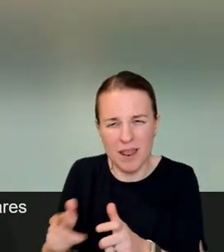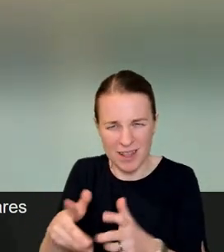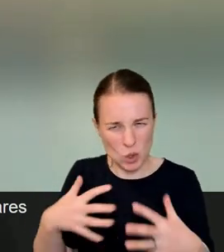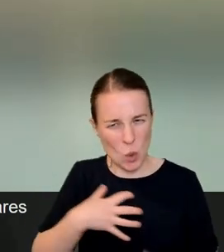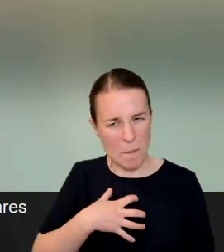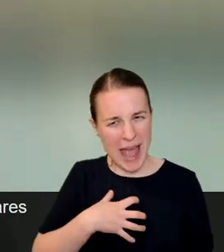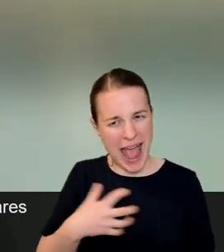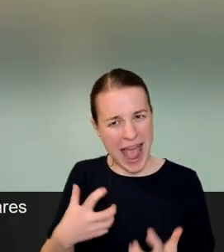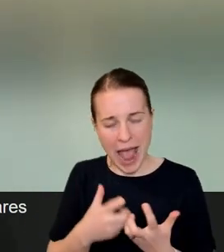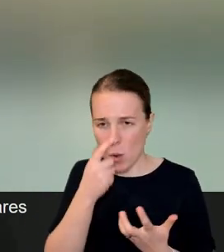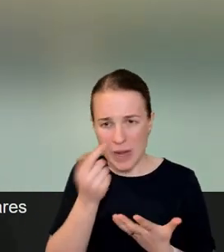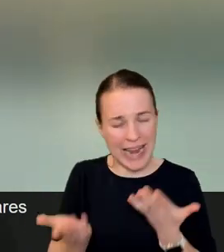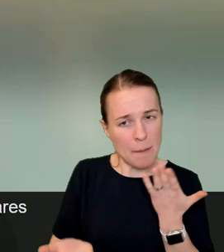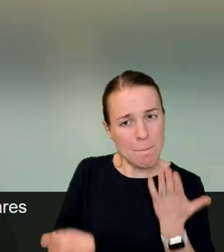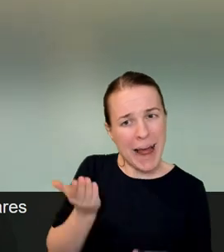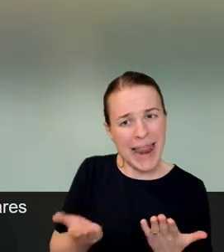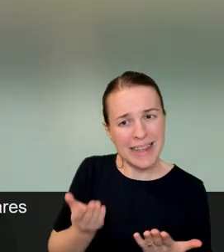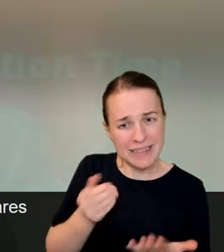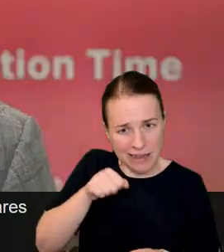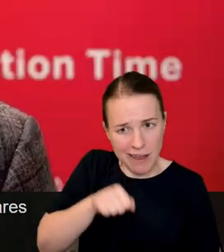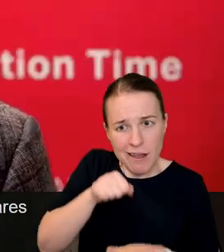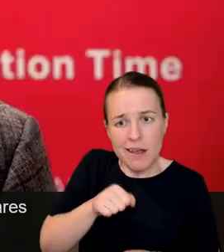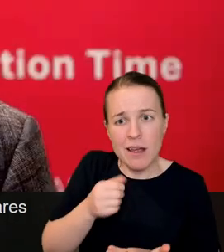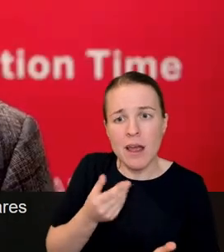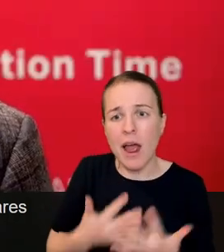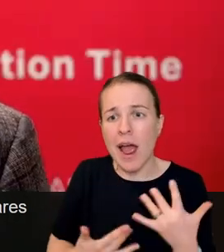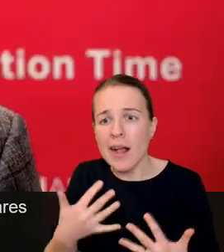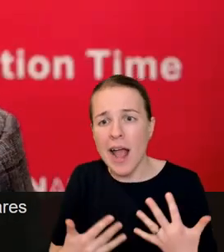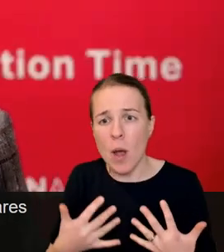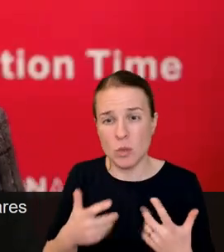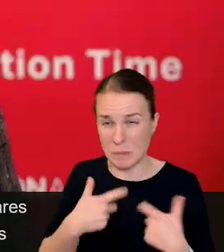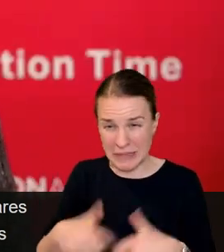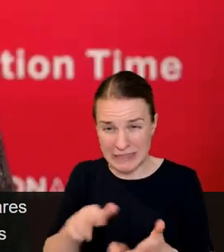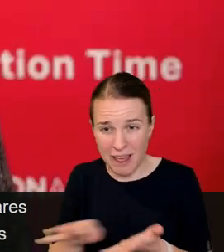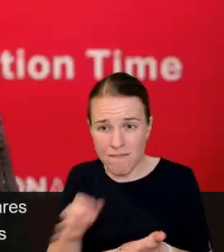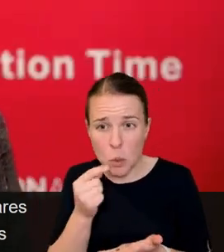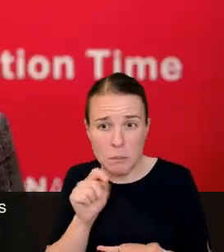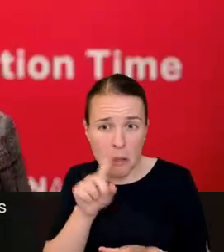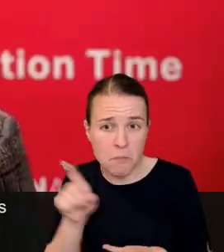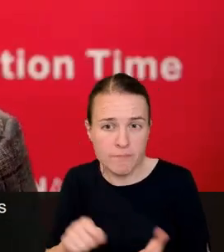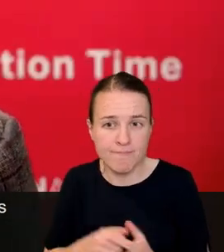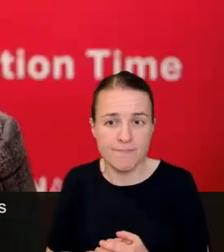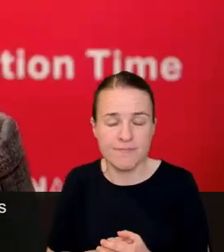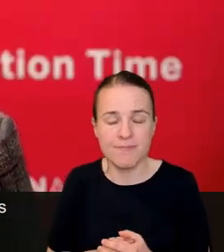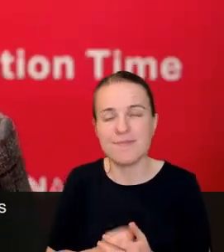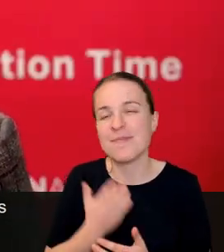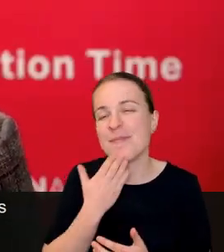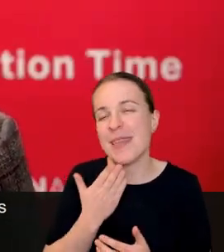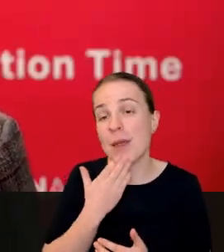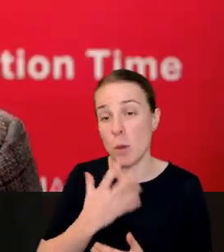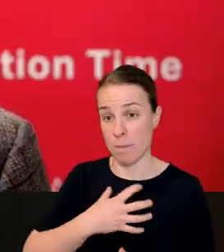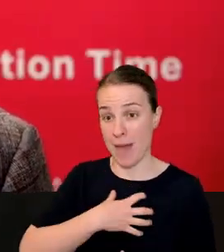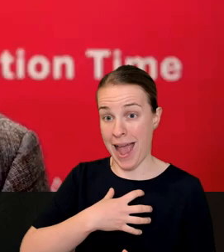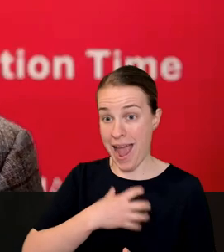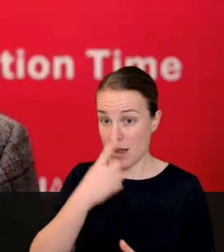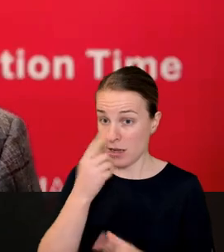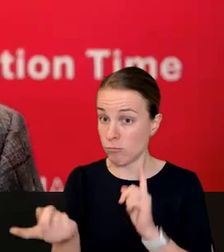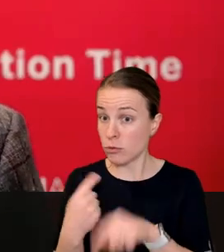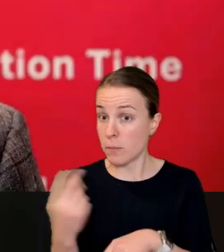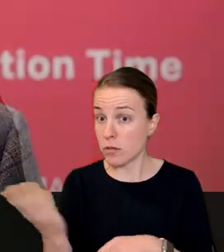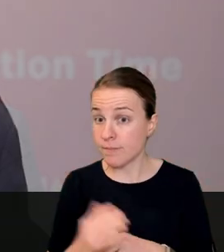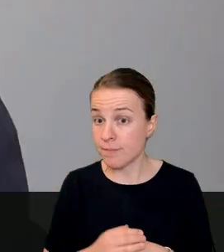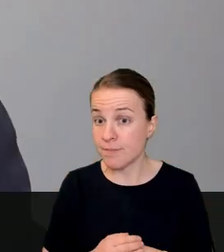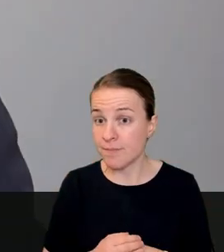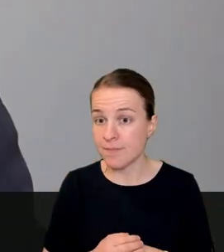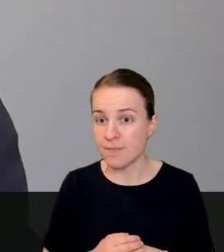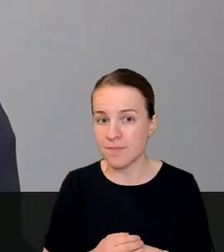Londoners? Thanks, Abby. Can I ask the Mayor to respond, if he may? Thank you, Jill